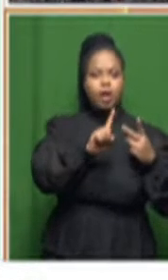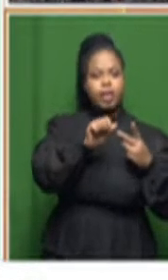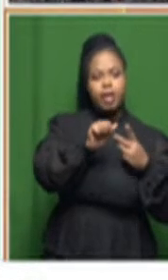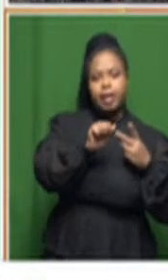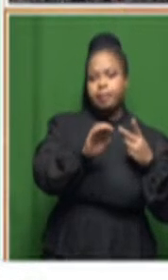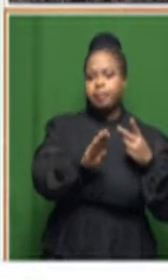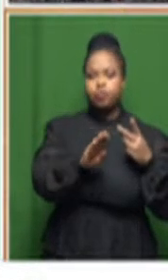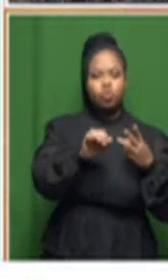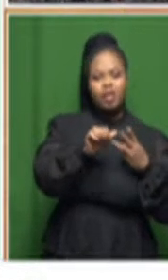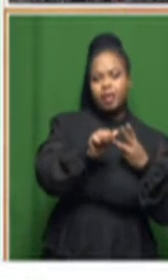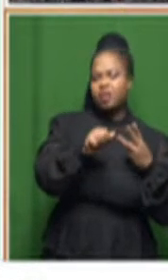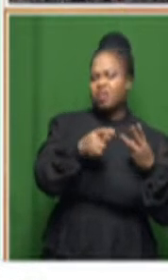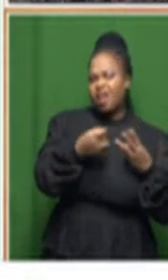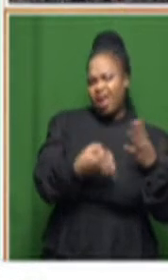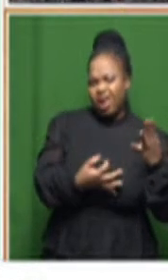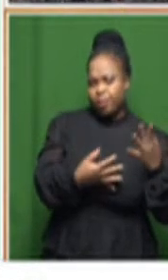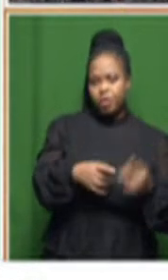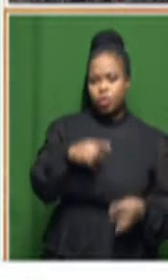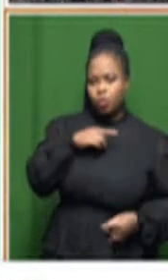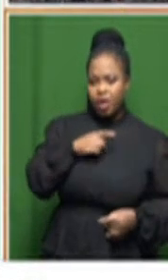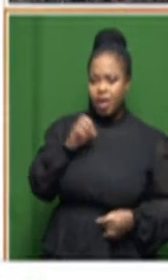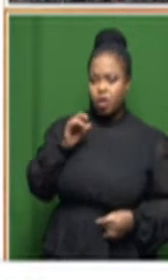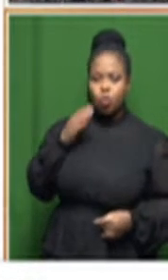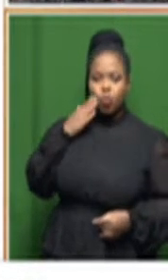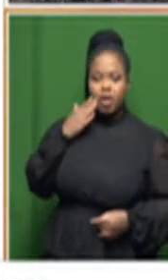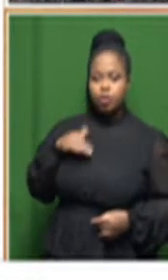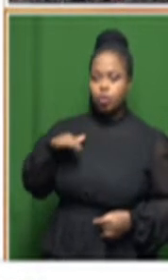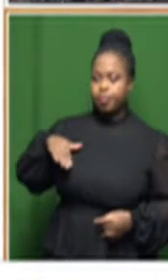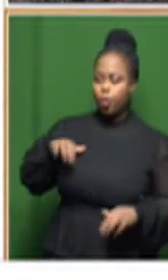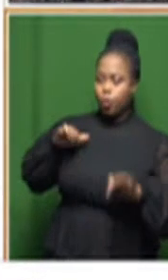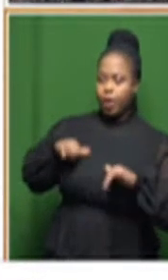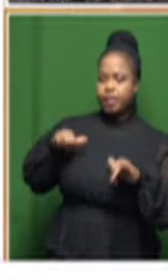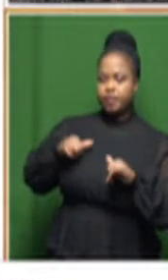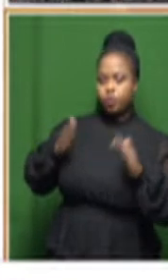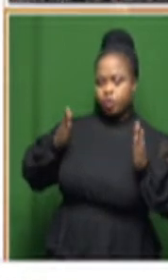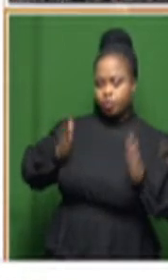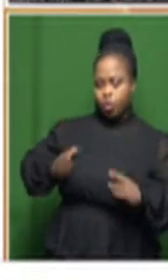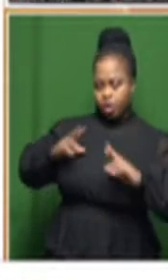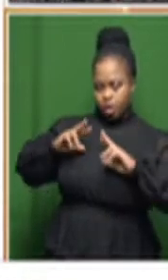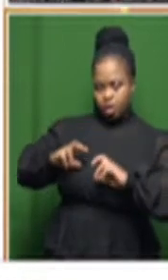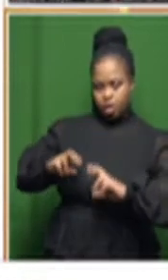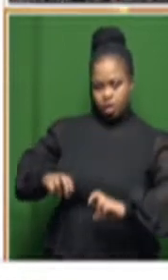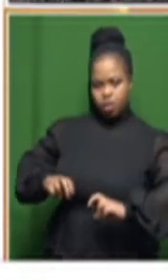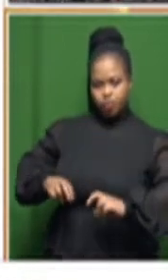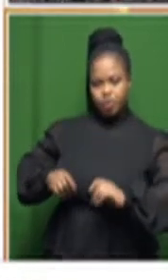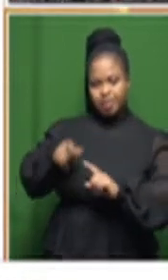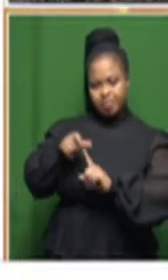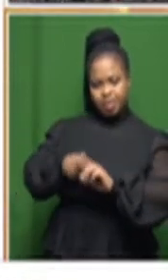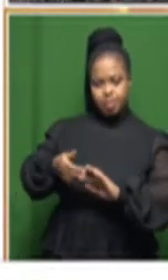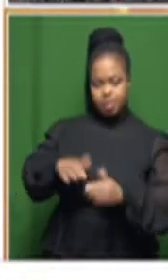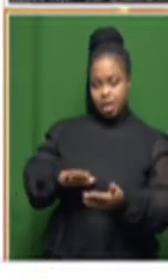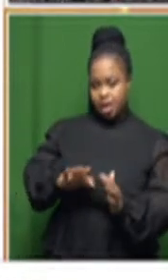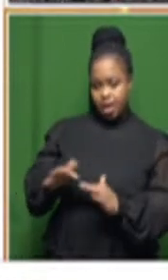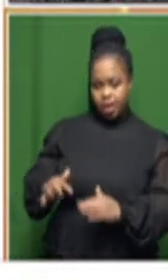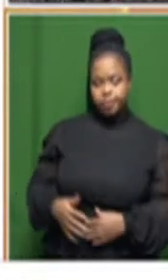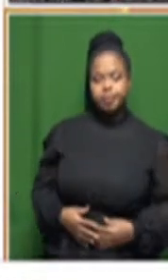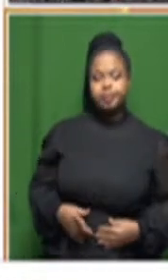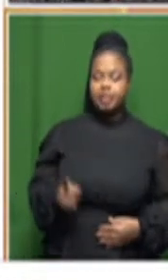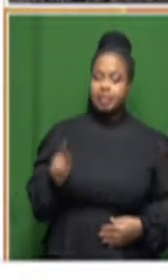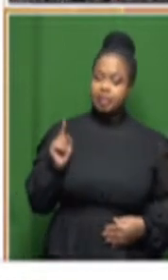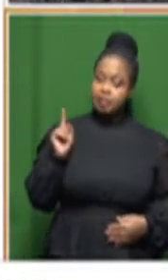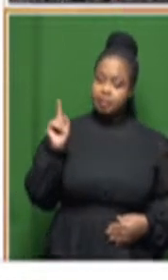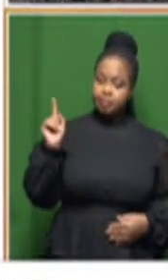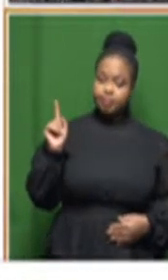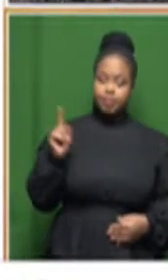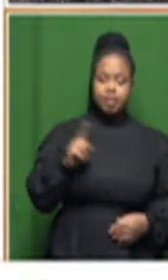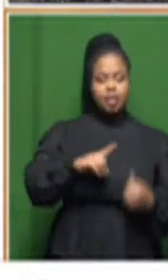report outstanding in the case of a death. Then lastly, I just want to emphasize the importance